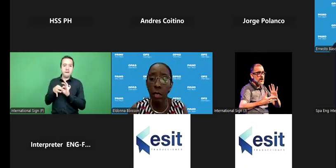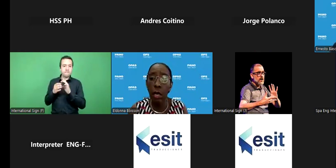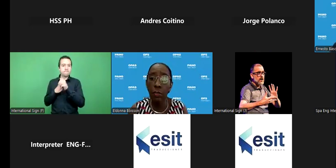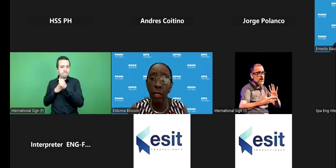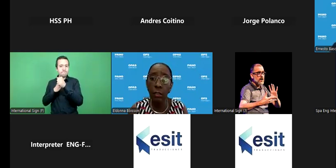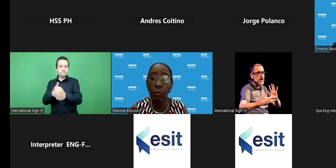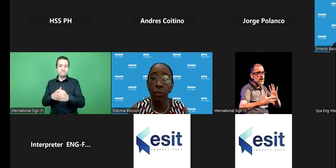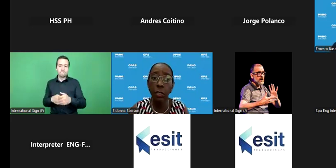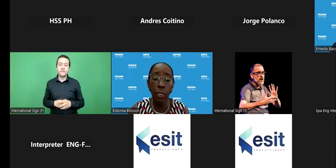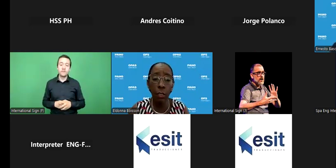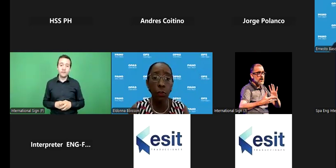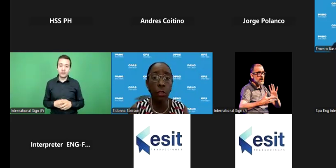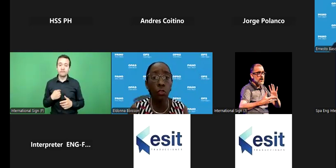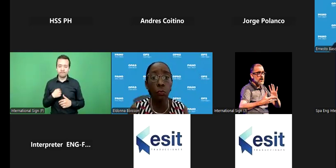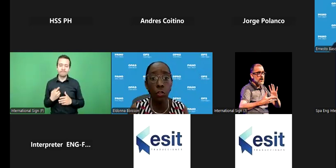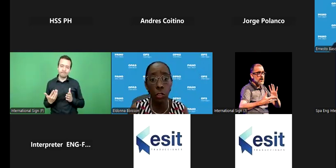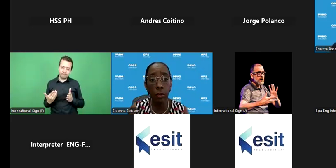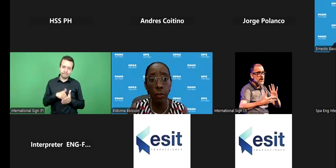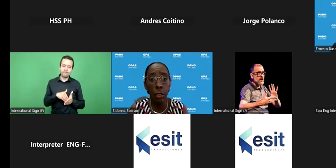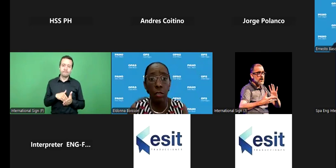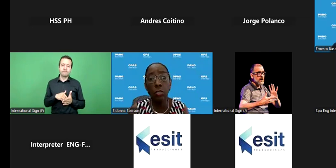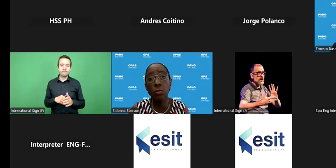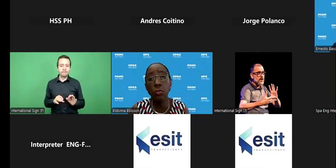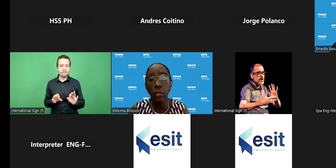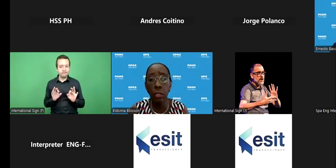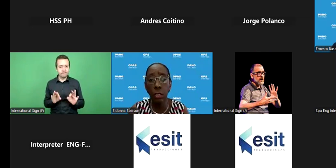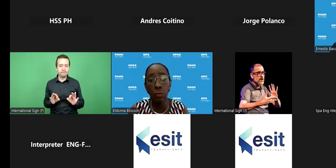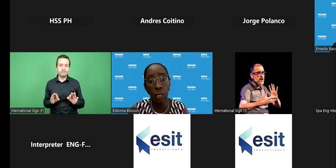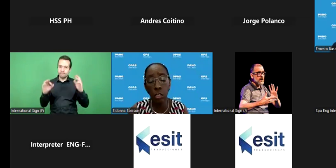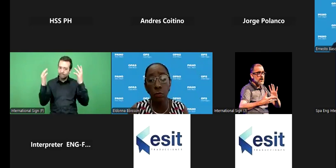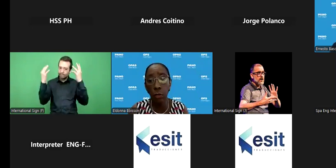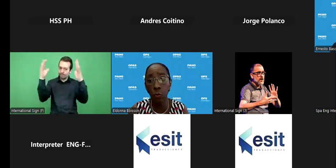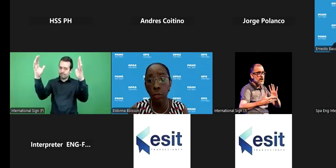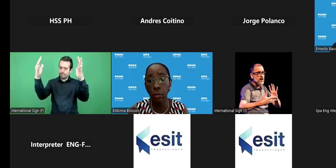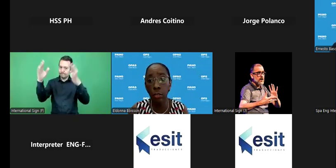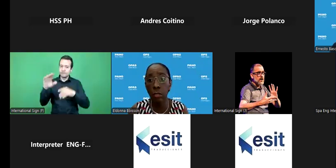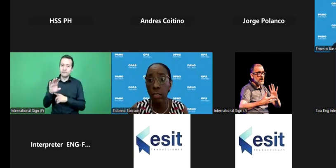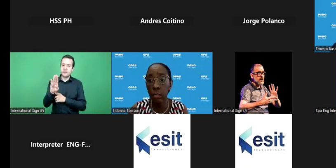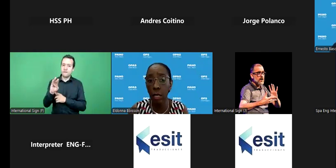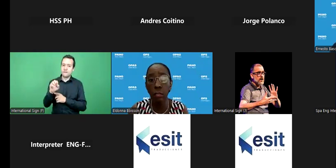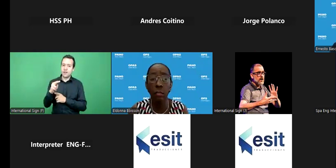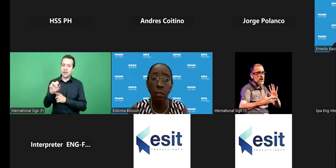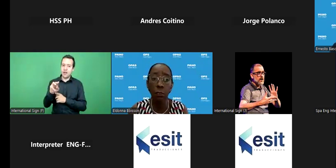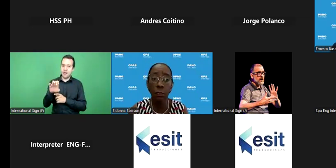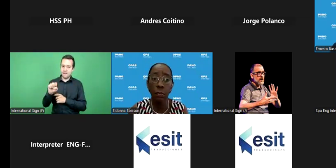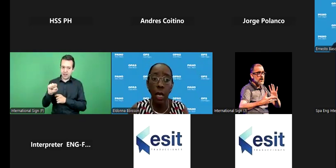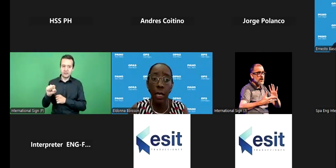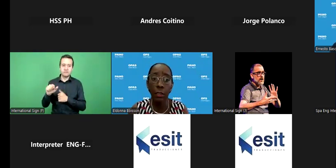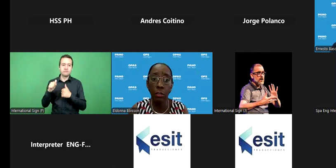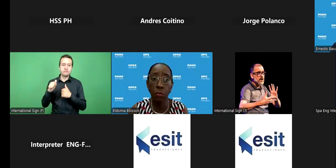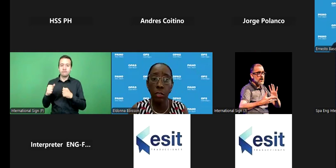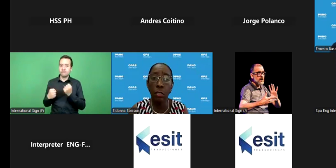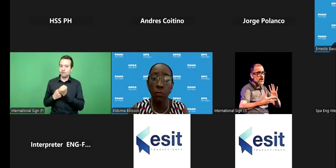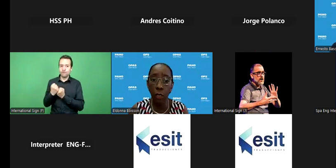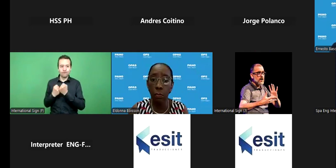government and thank them for their meaningful contribution to use the EPHF framework to assess the health system and